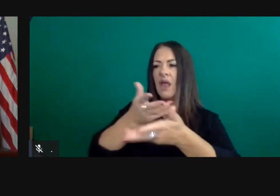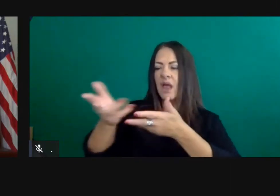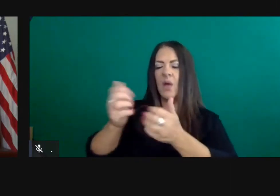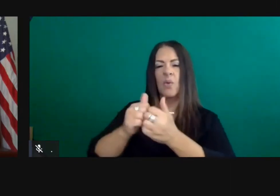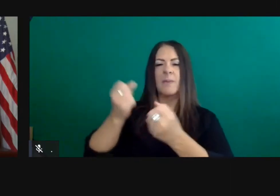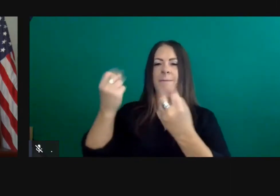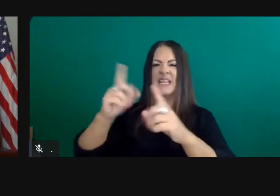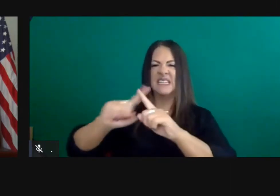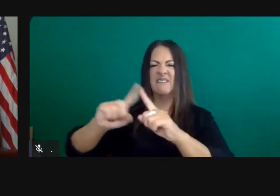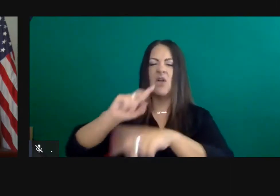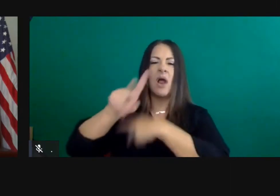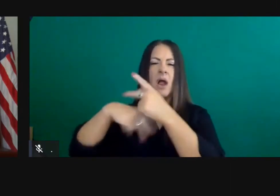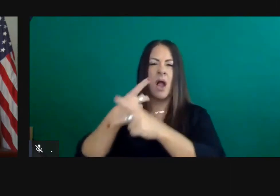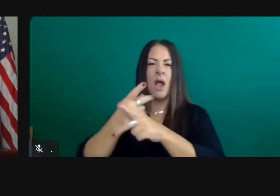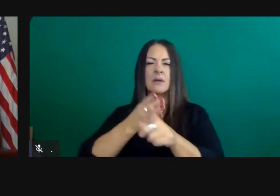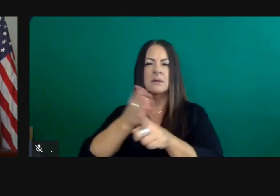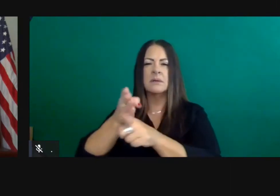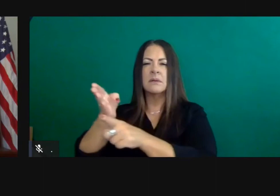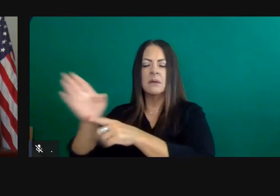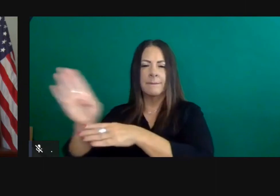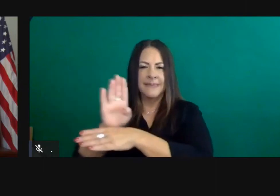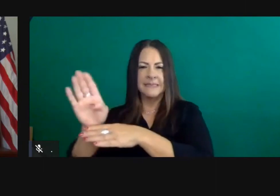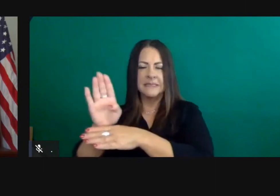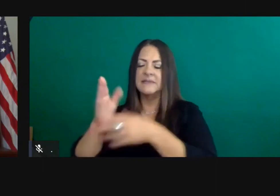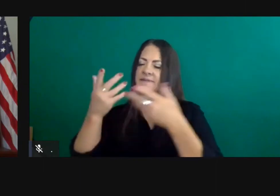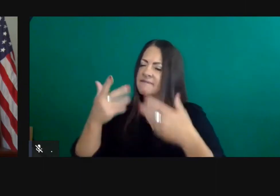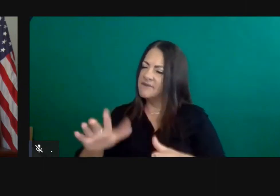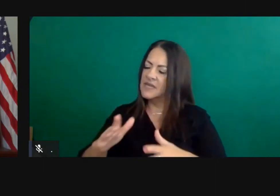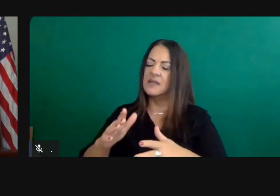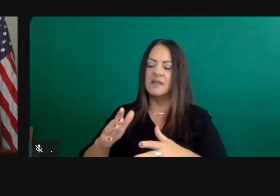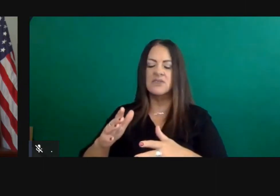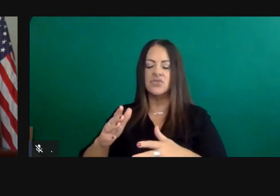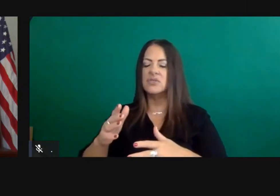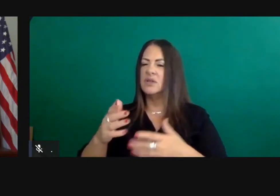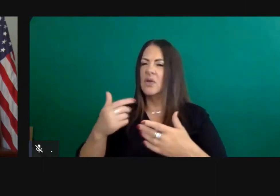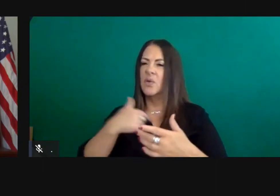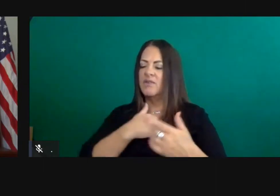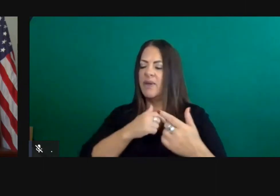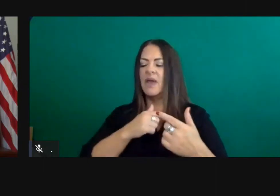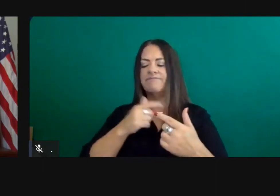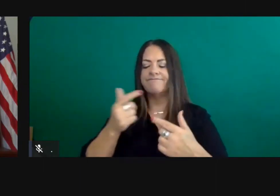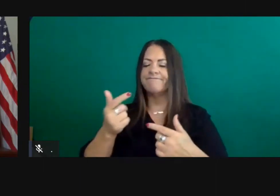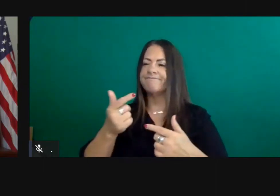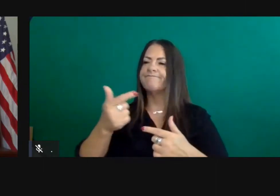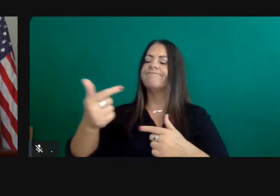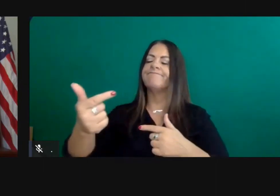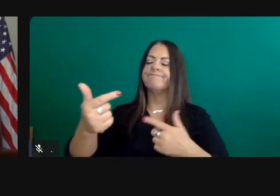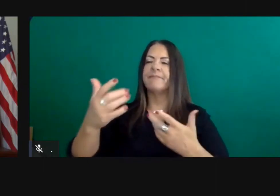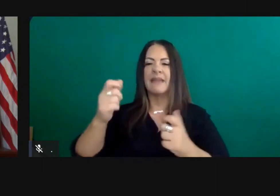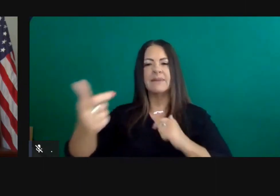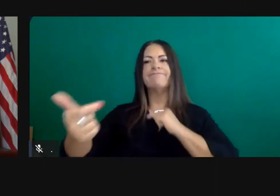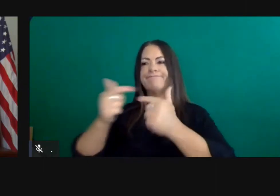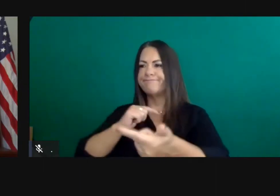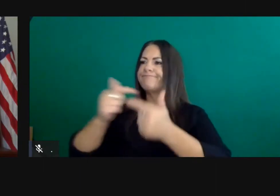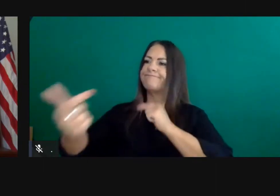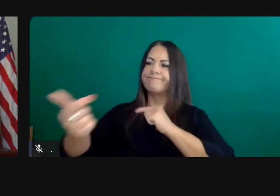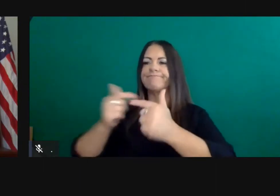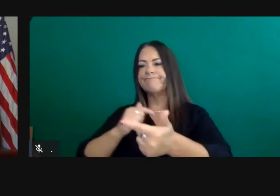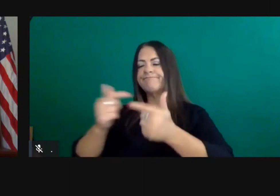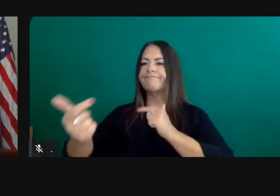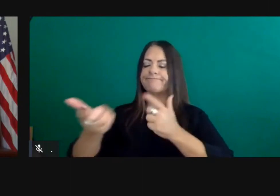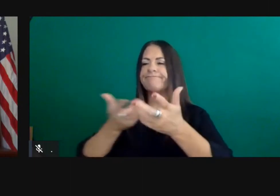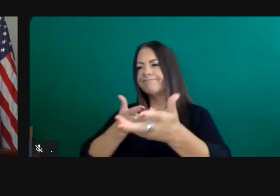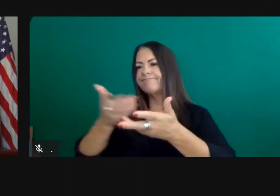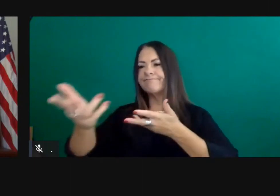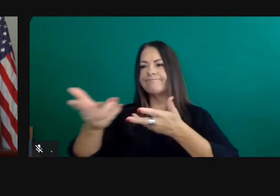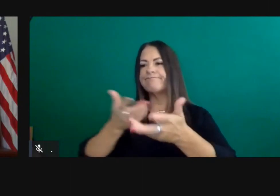business sectors, often in a lot of back and forth communication about what steps people take to